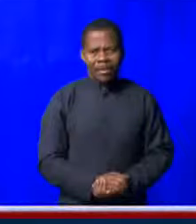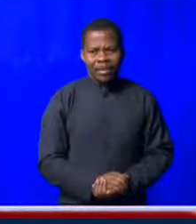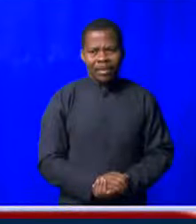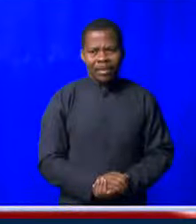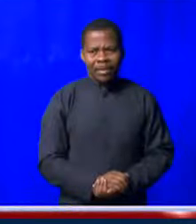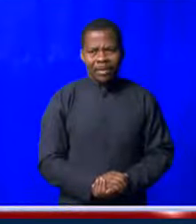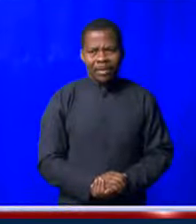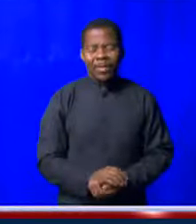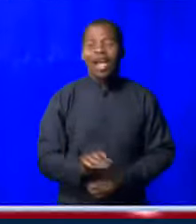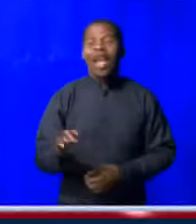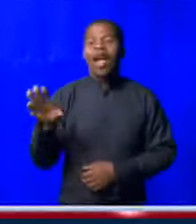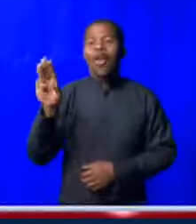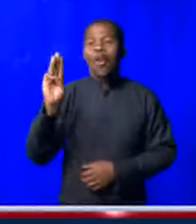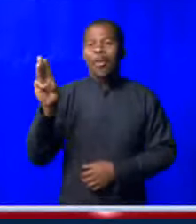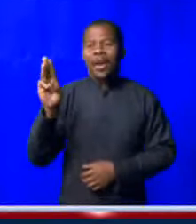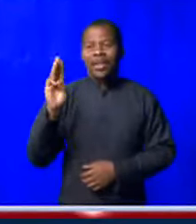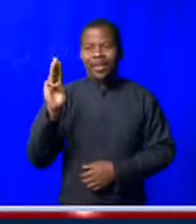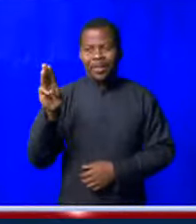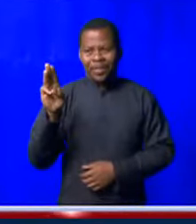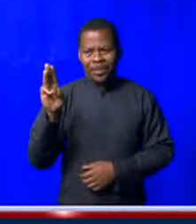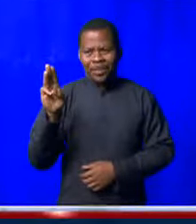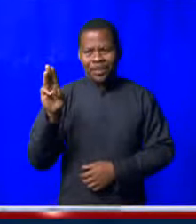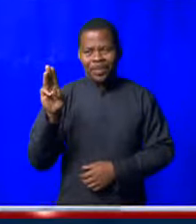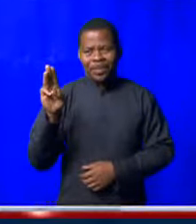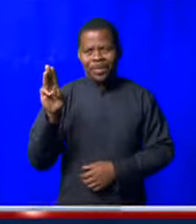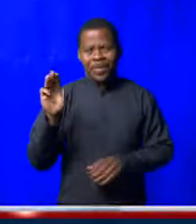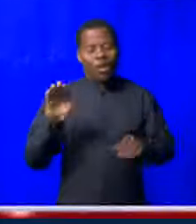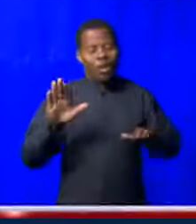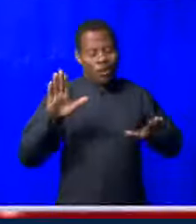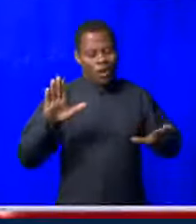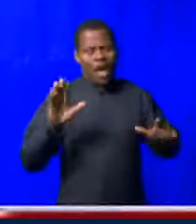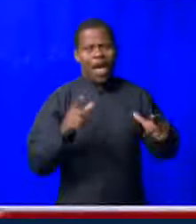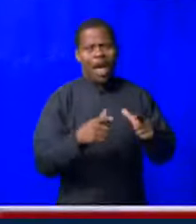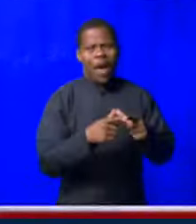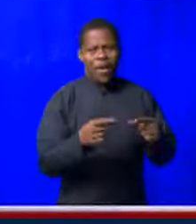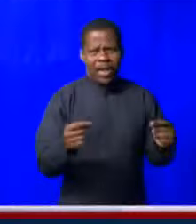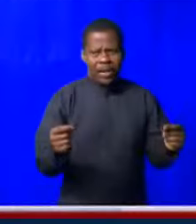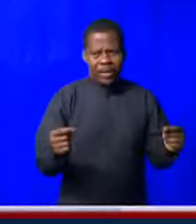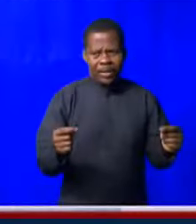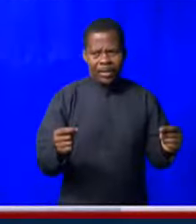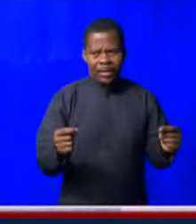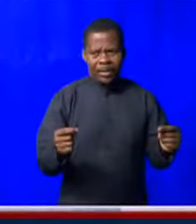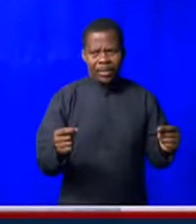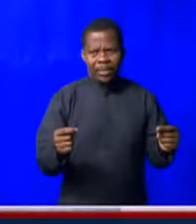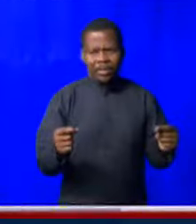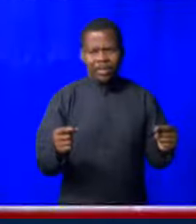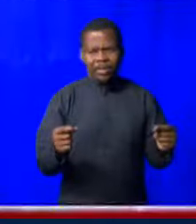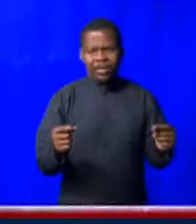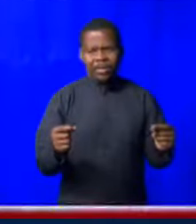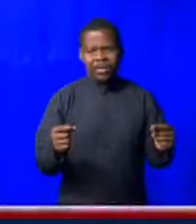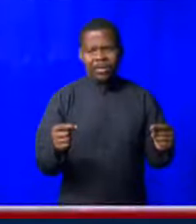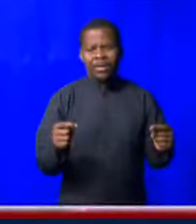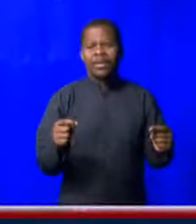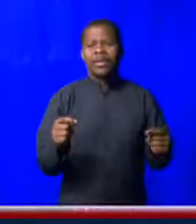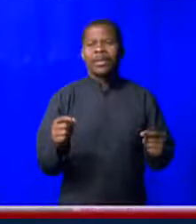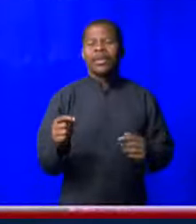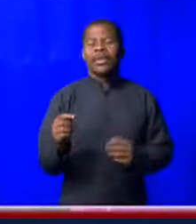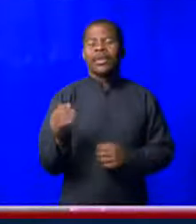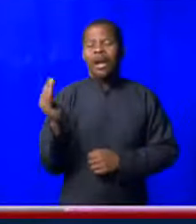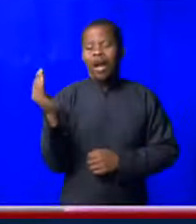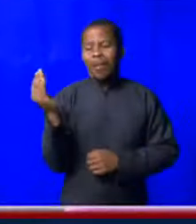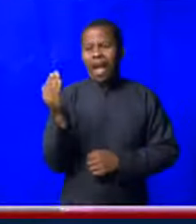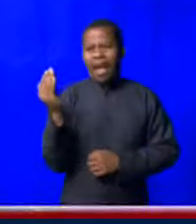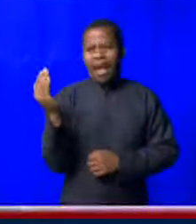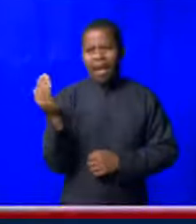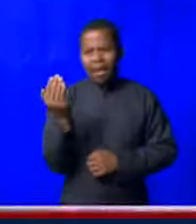Ekubeni athathe lesikhundla sekuba ngumengameli ngekwemthetho, umhlonishwa Cyril Ramaphosa wethule inkulumo yakhe